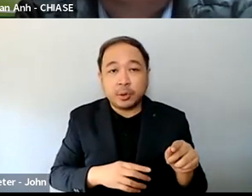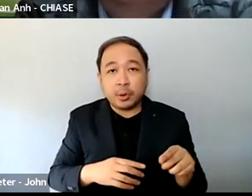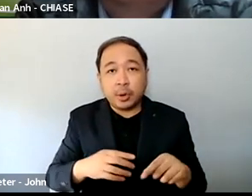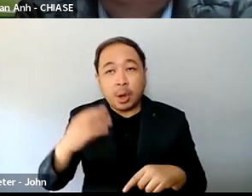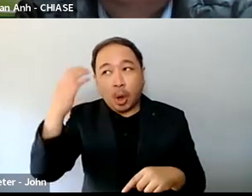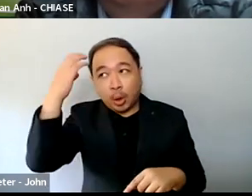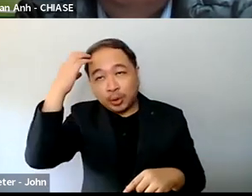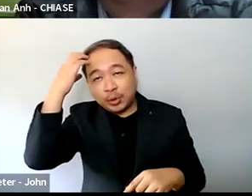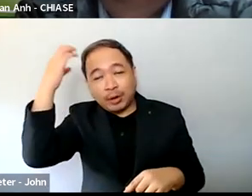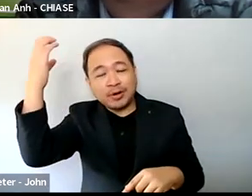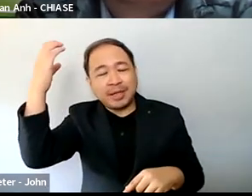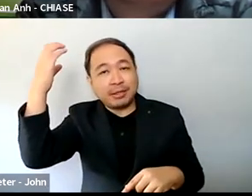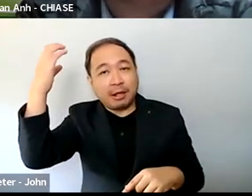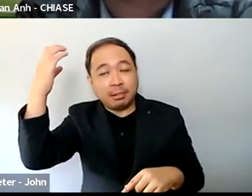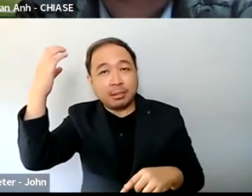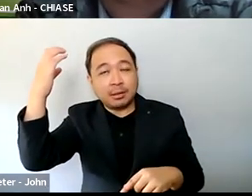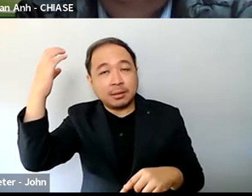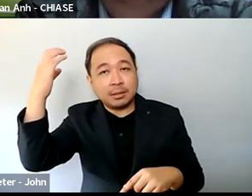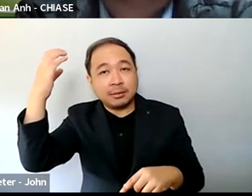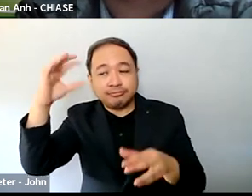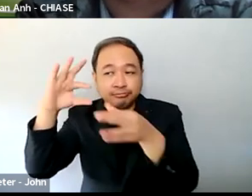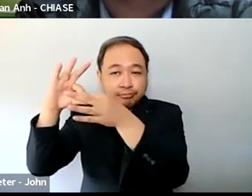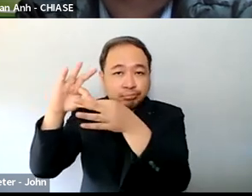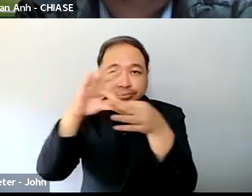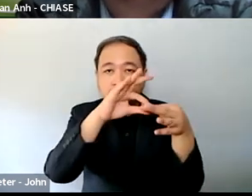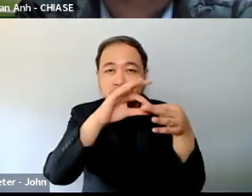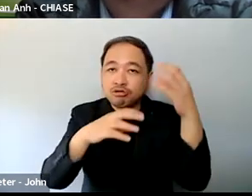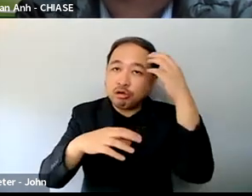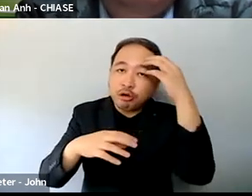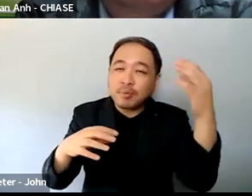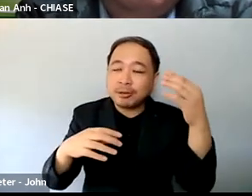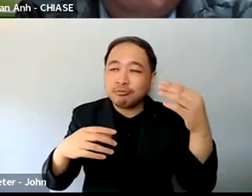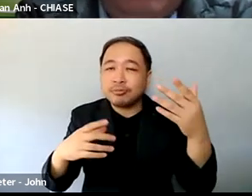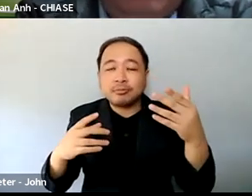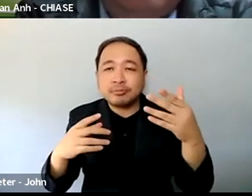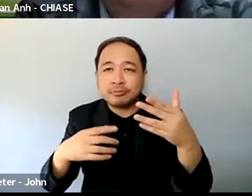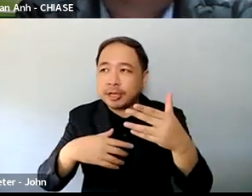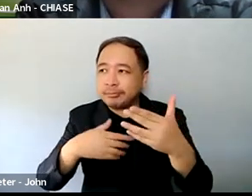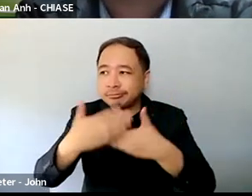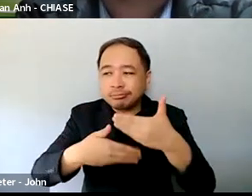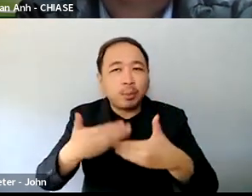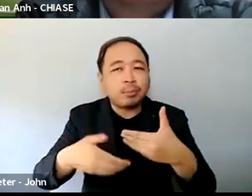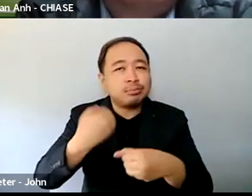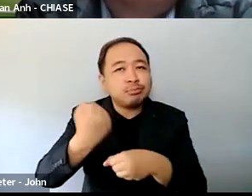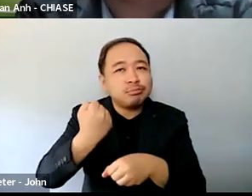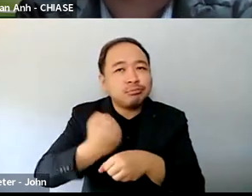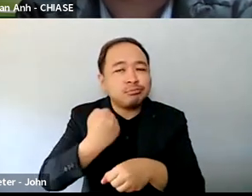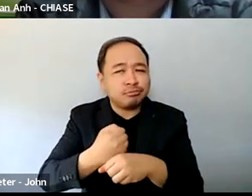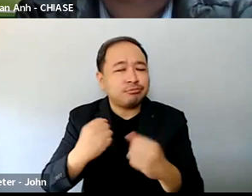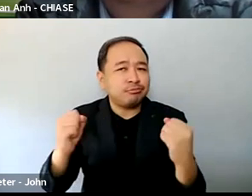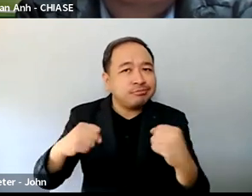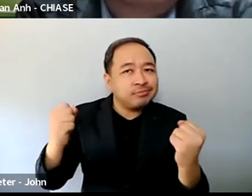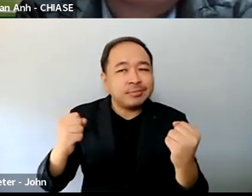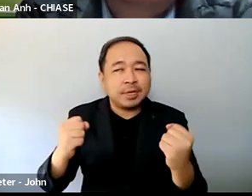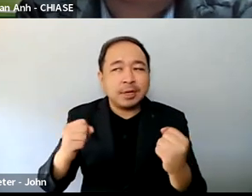mechanism, but better support the meaningful participation in women organization, because in ASEAN, it is